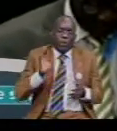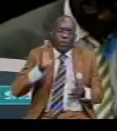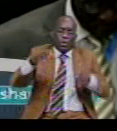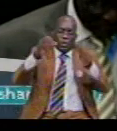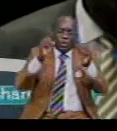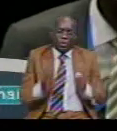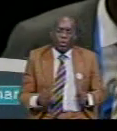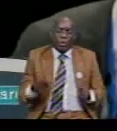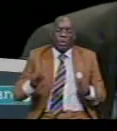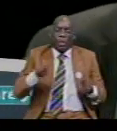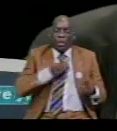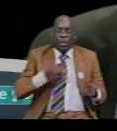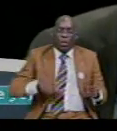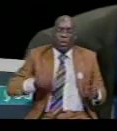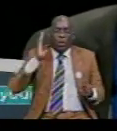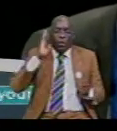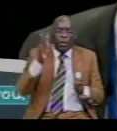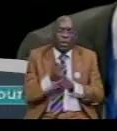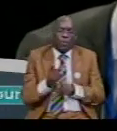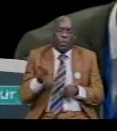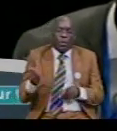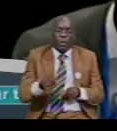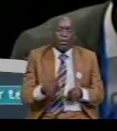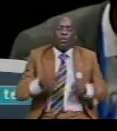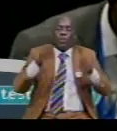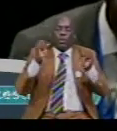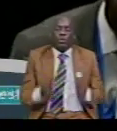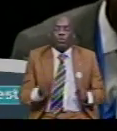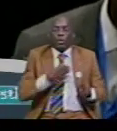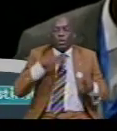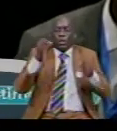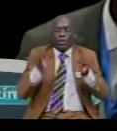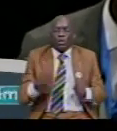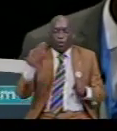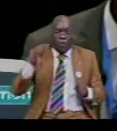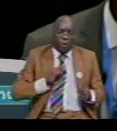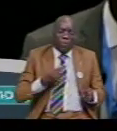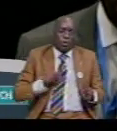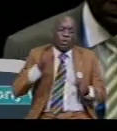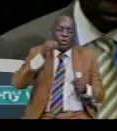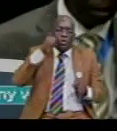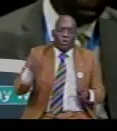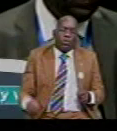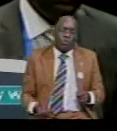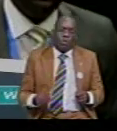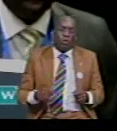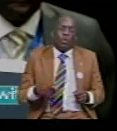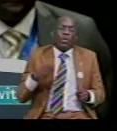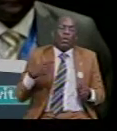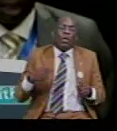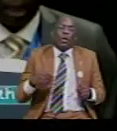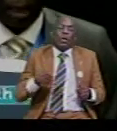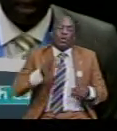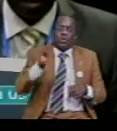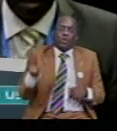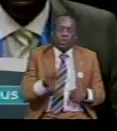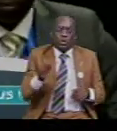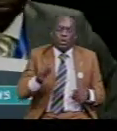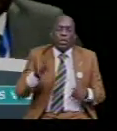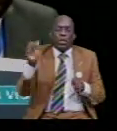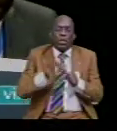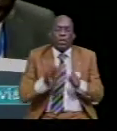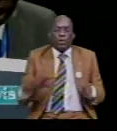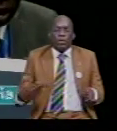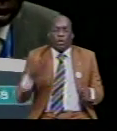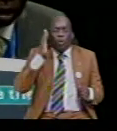us. That tomorrow and next tomorrow, everything will work out for the goodness and the praise of his holy